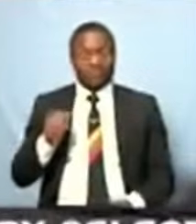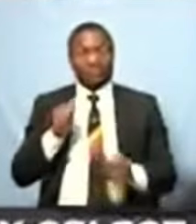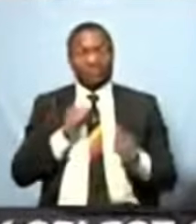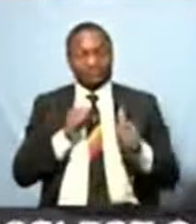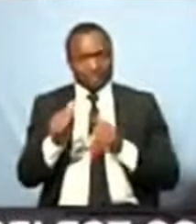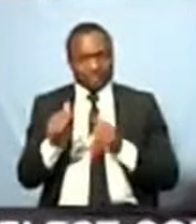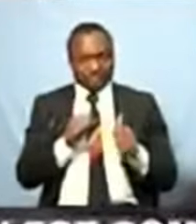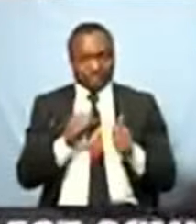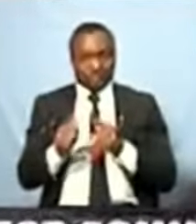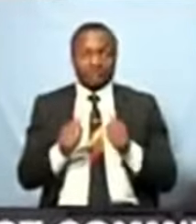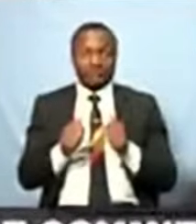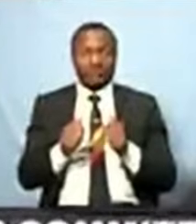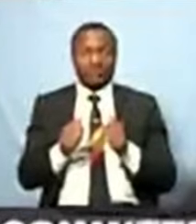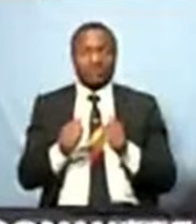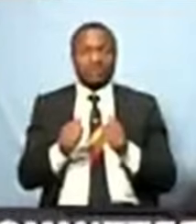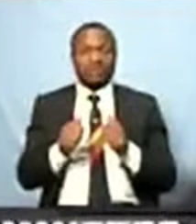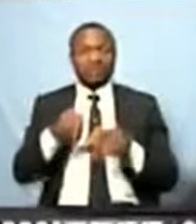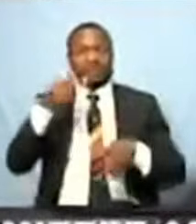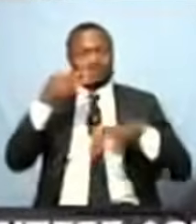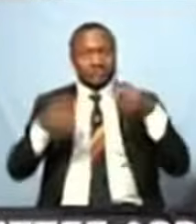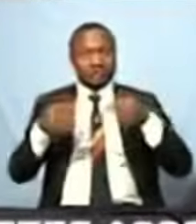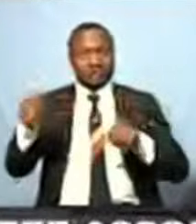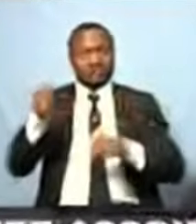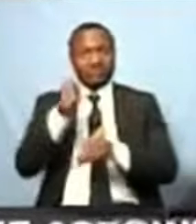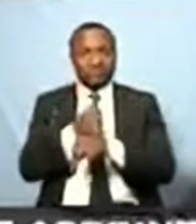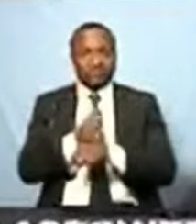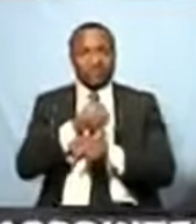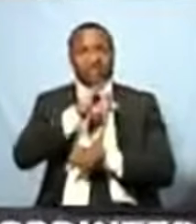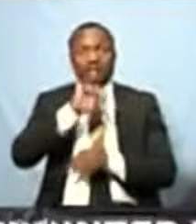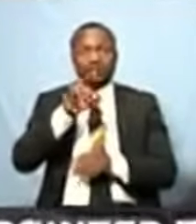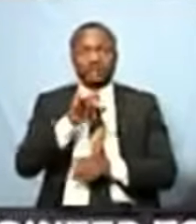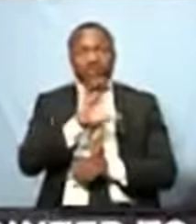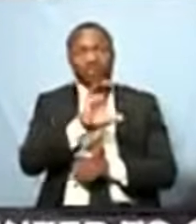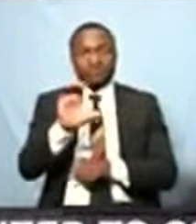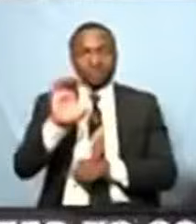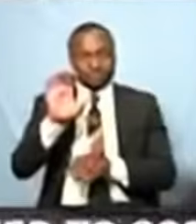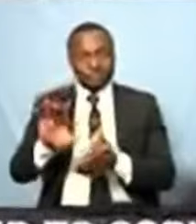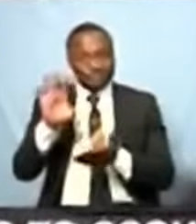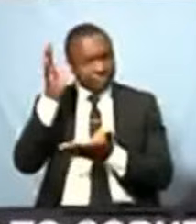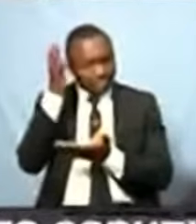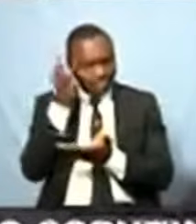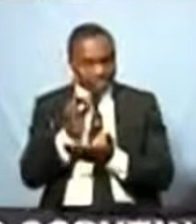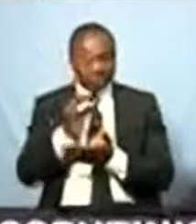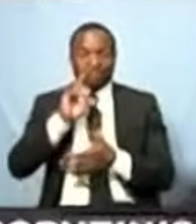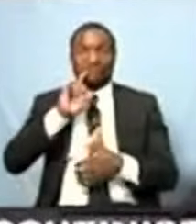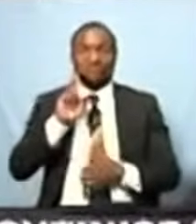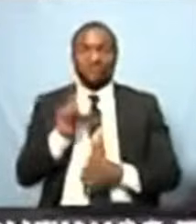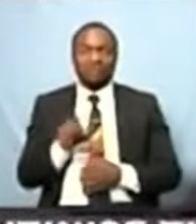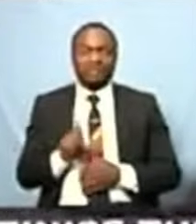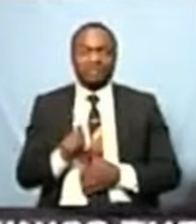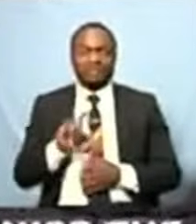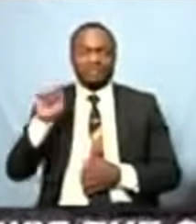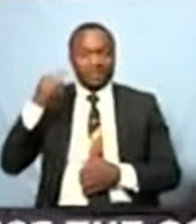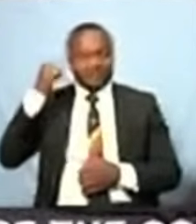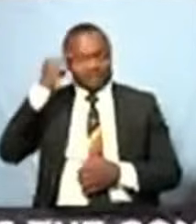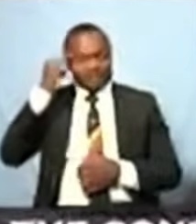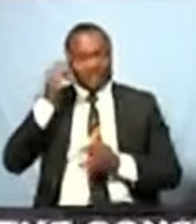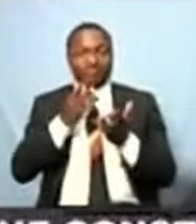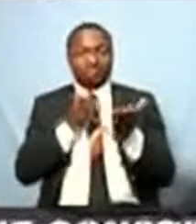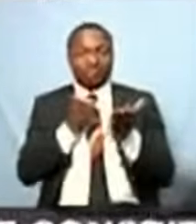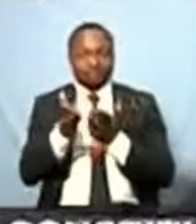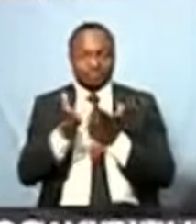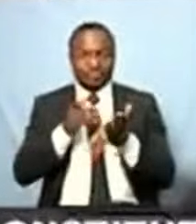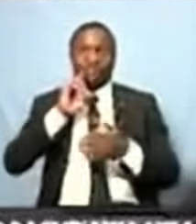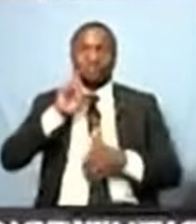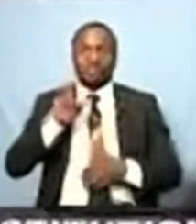administrator of the judiciary, who is appointed by the Judicial Service Commission, permanent secretaries must be civil servants